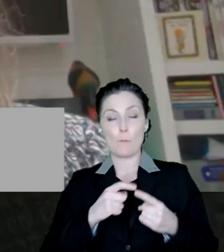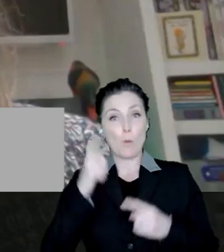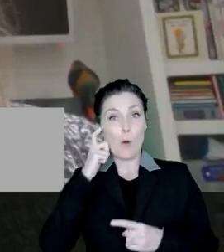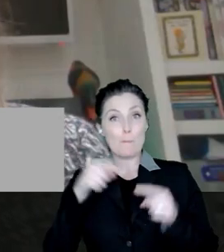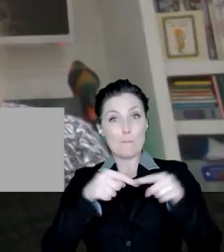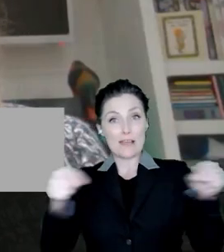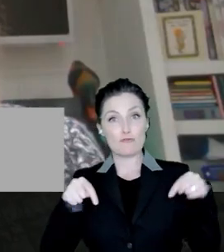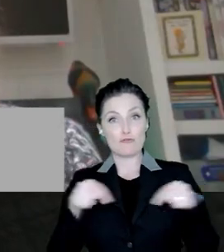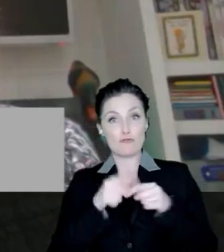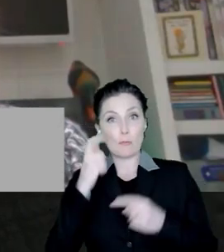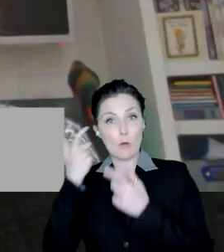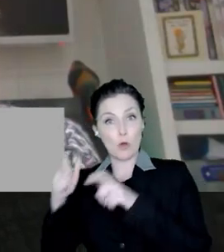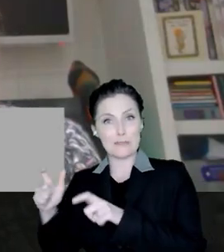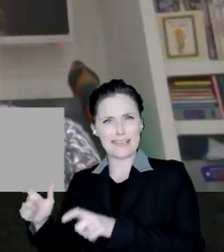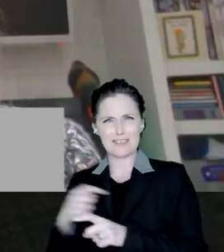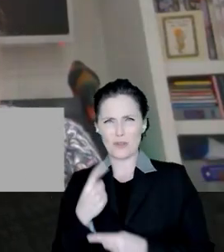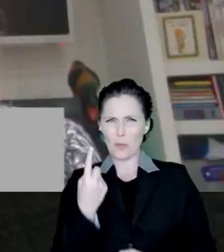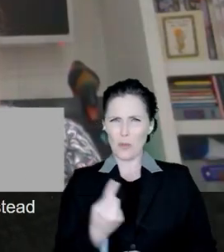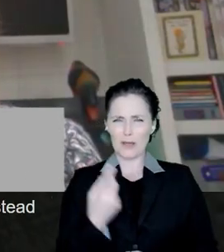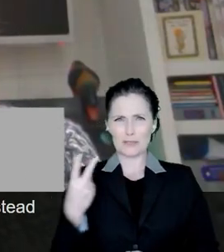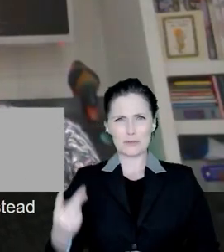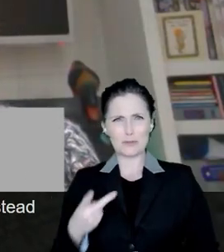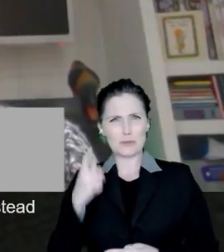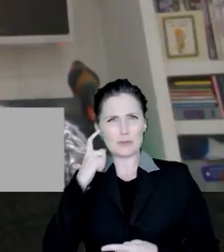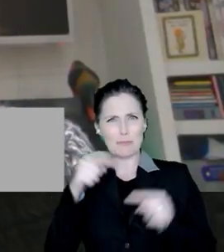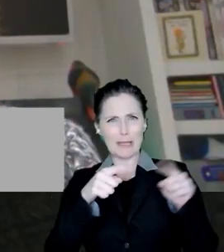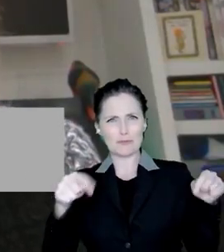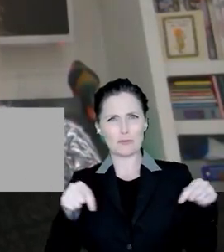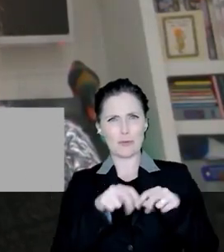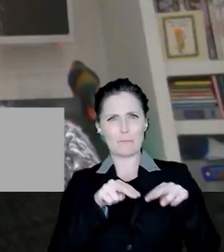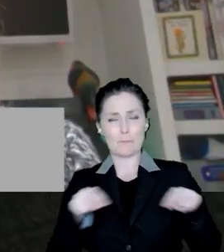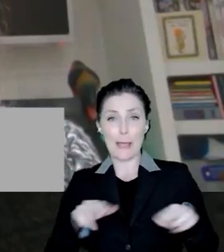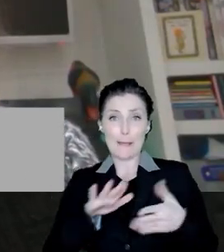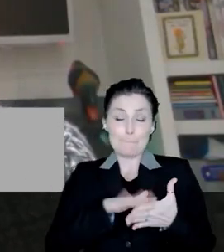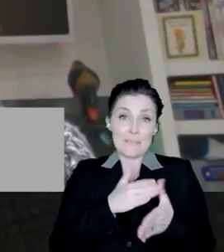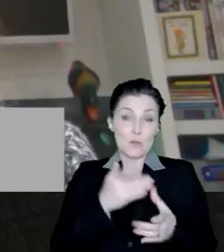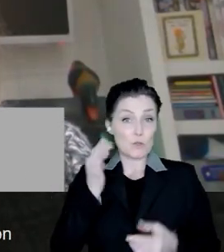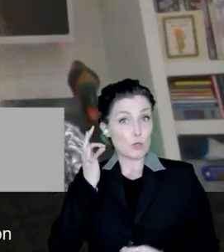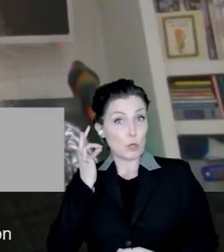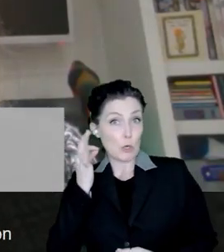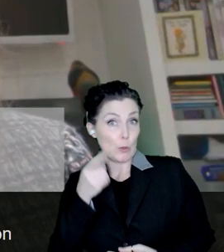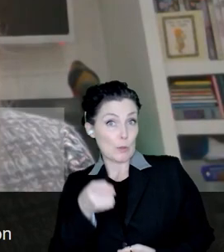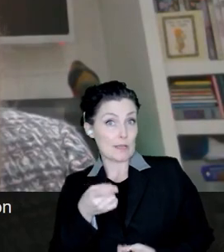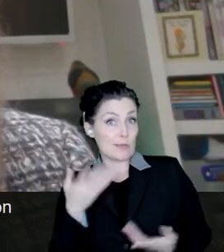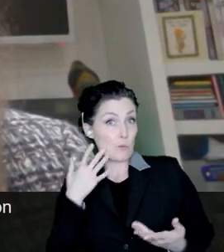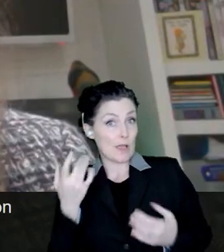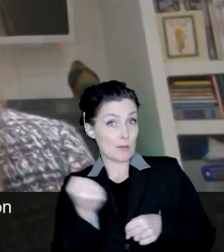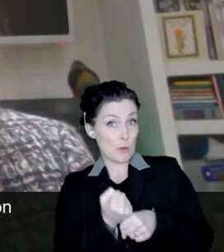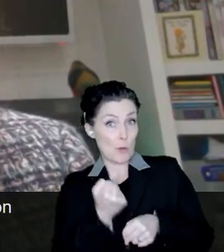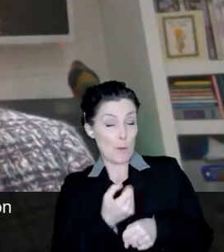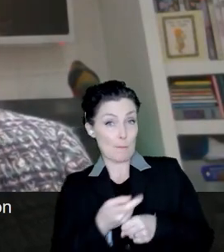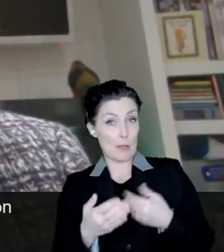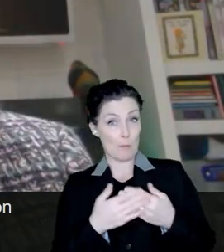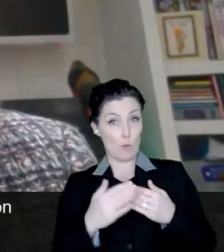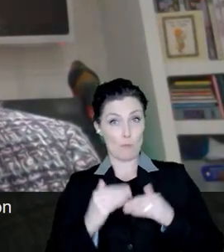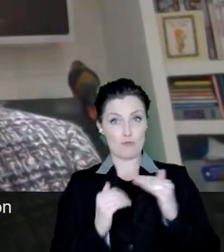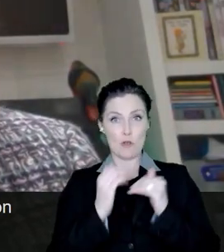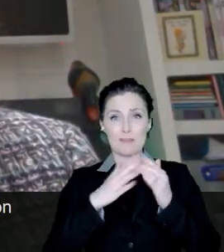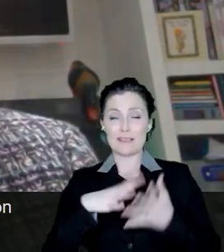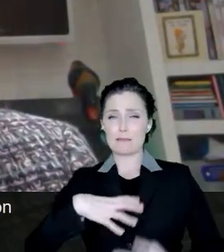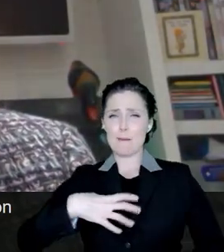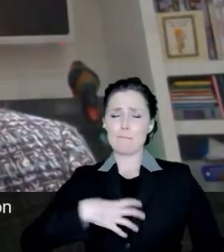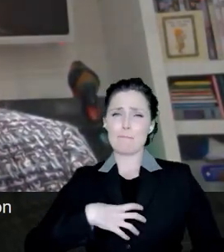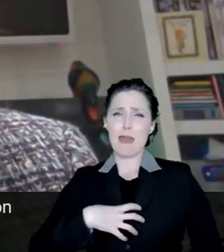accommodation instead of these 1 and 2 bedroom flats. Because, of course, the clue is in building more properties. The Mayor has received just